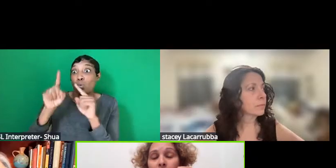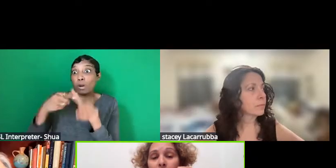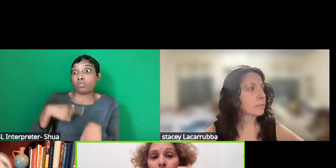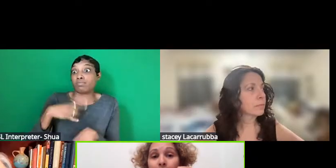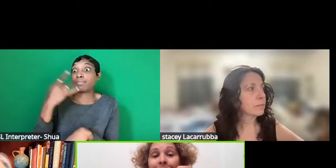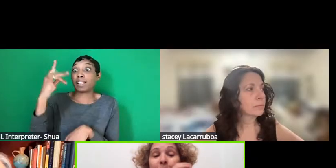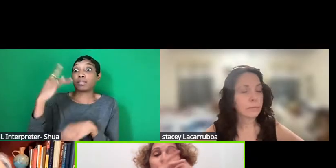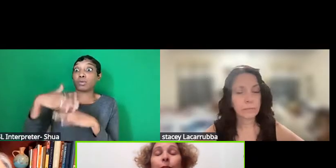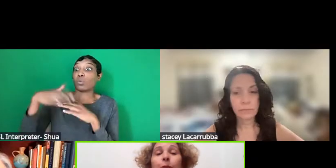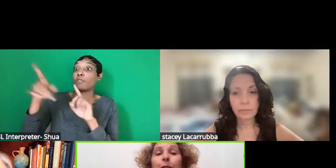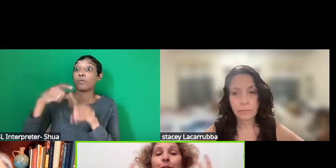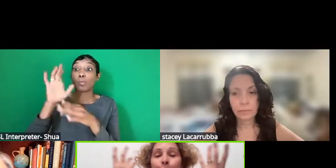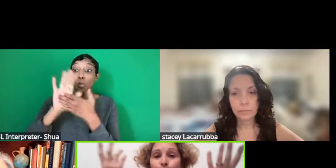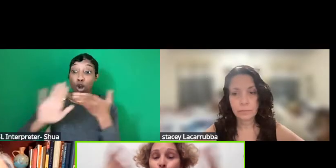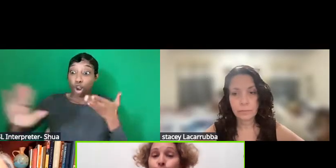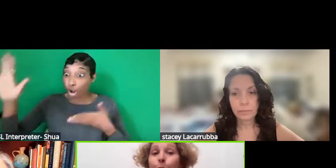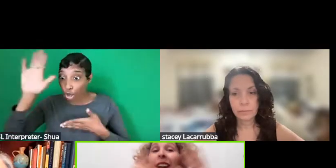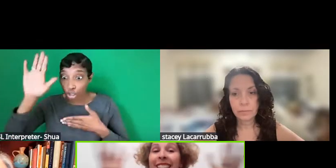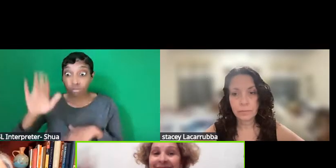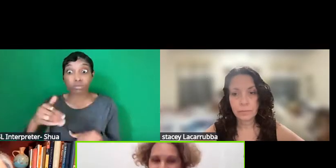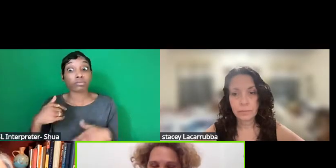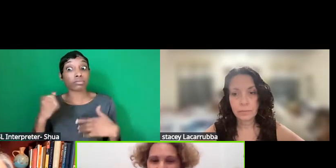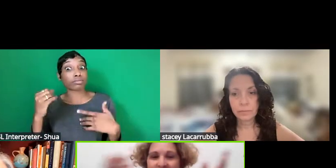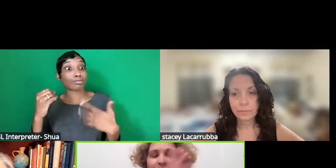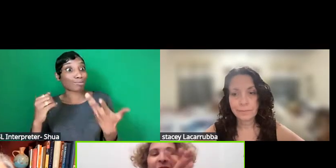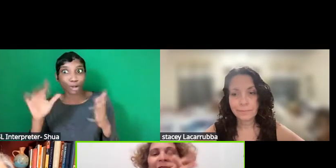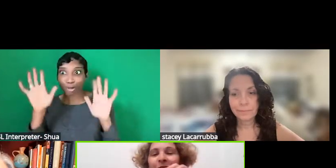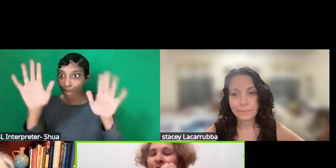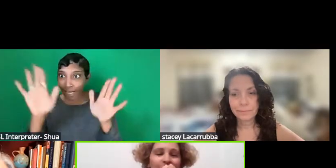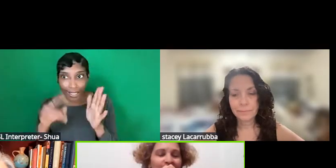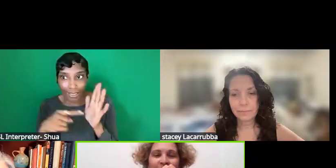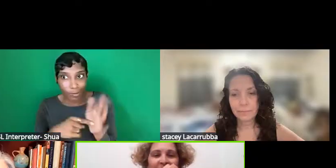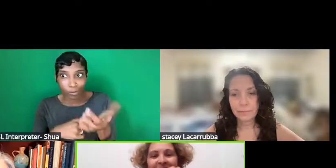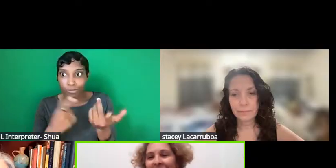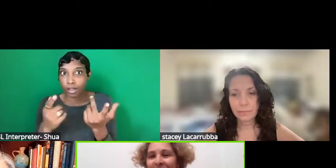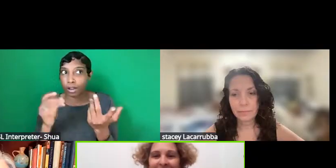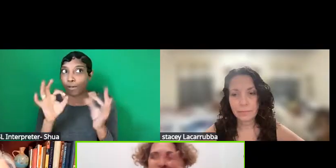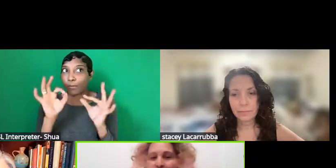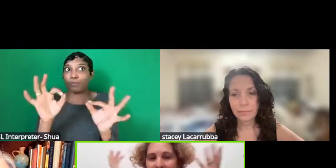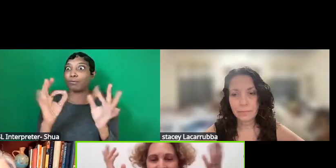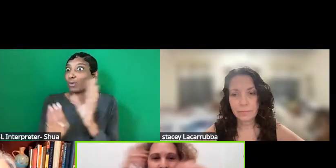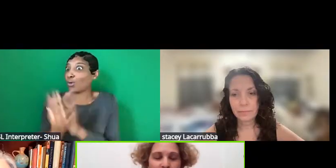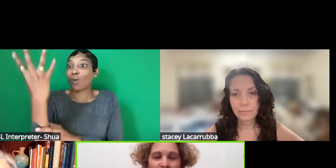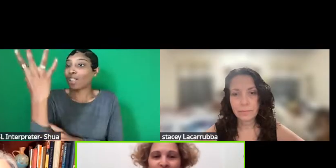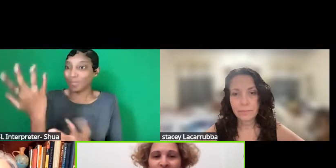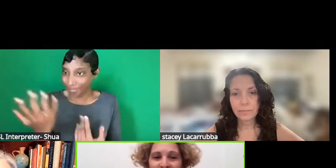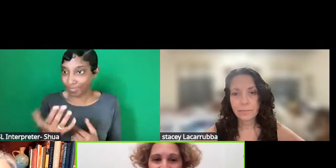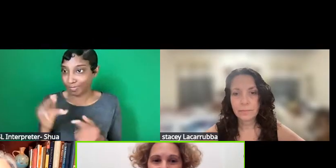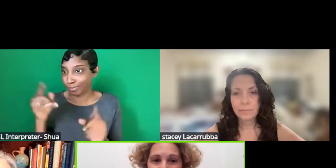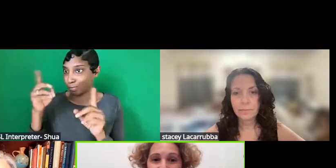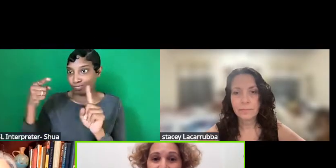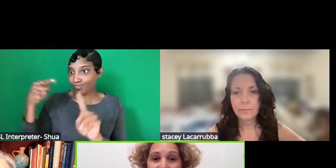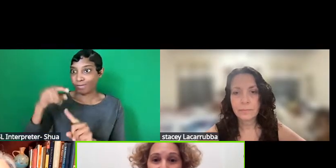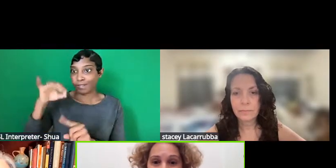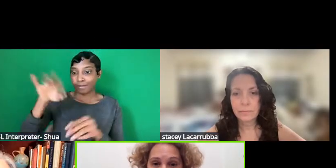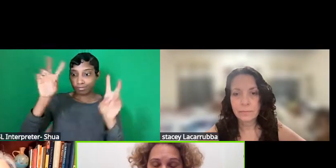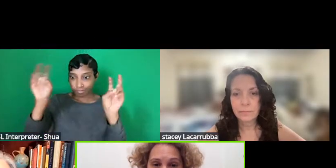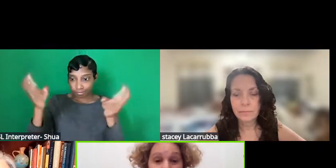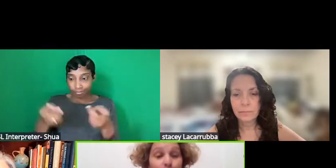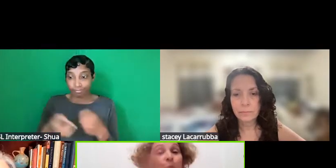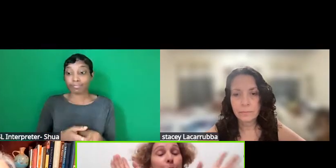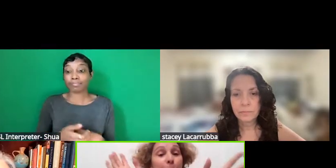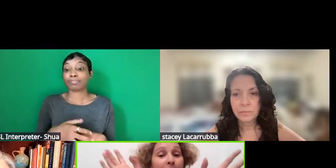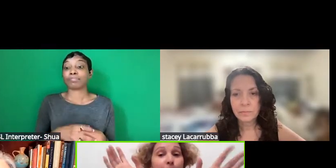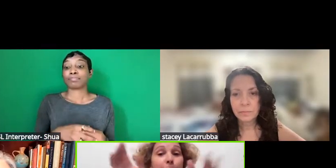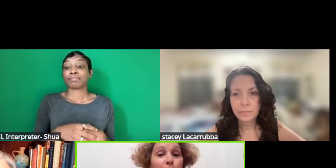this is a great example of, growing and trying to do something that's outside of, let's say, your comfort zone or skill set. And